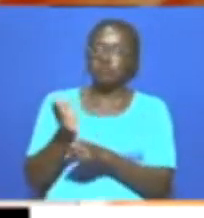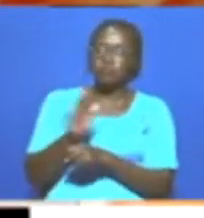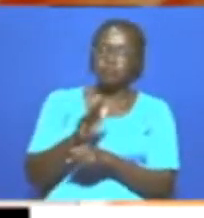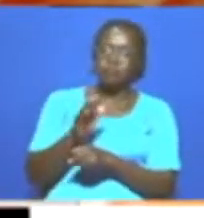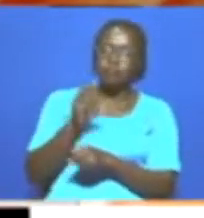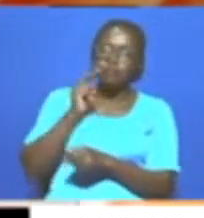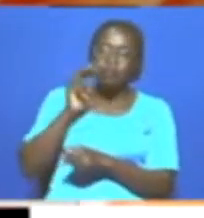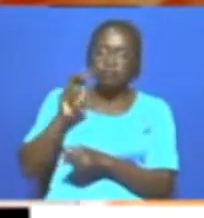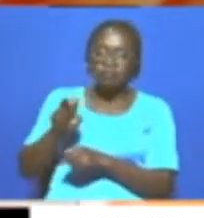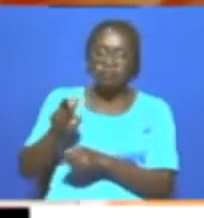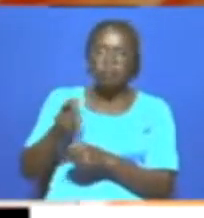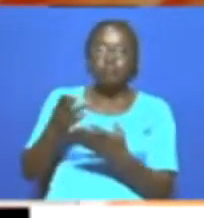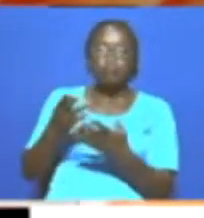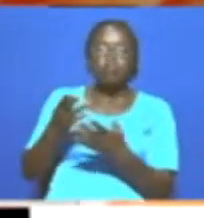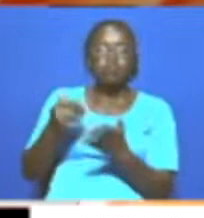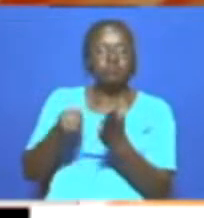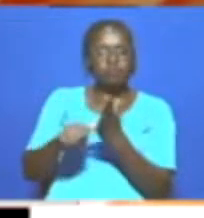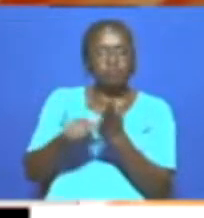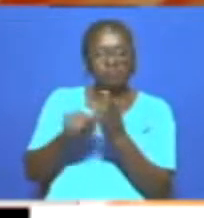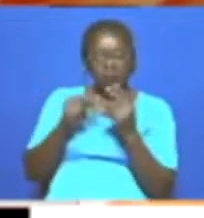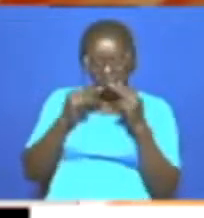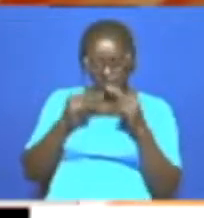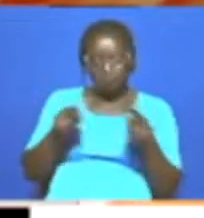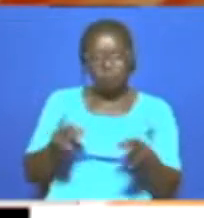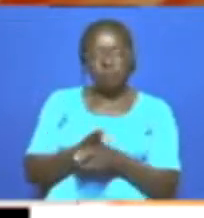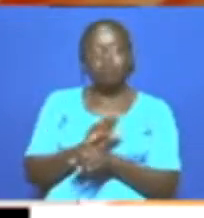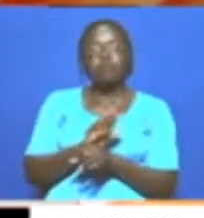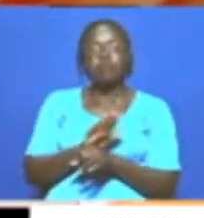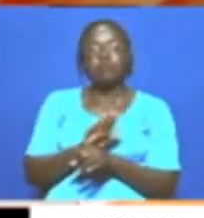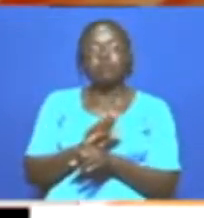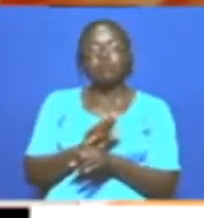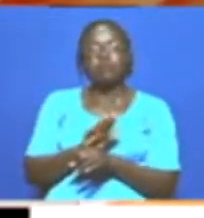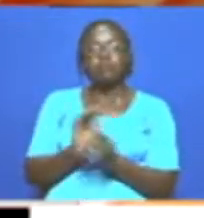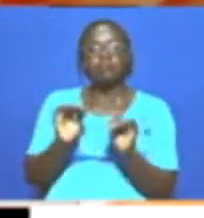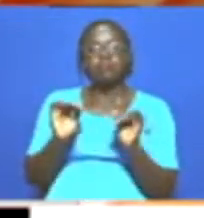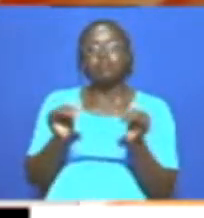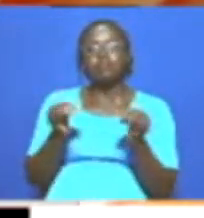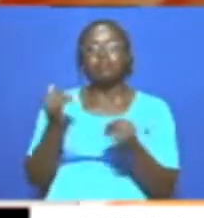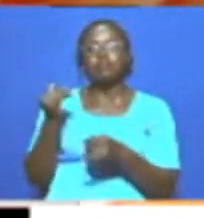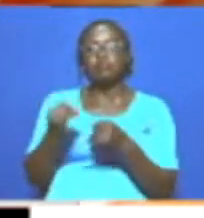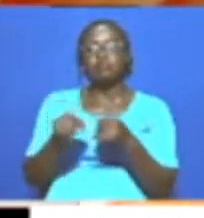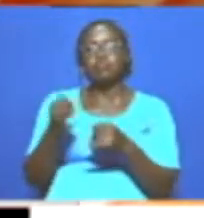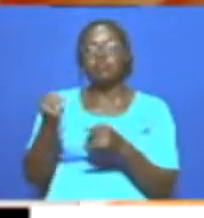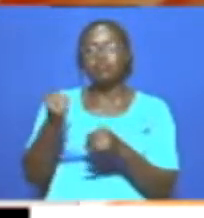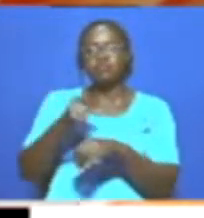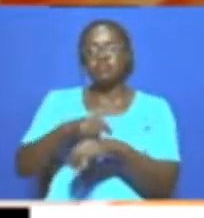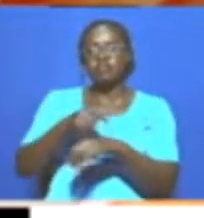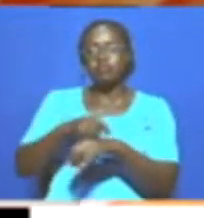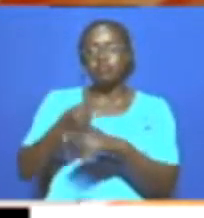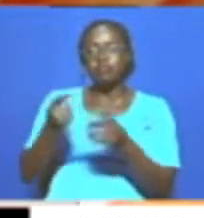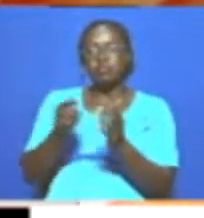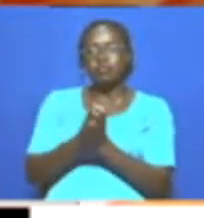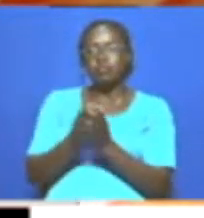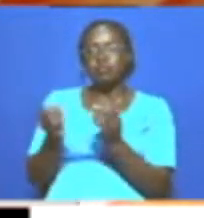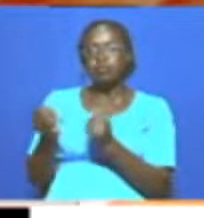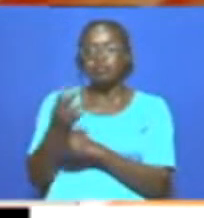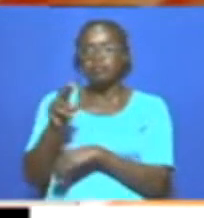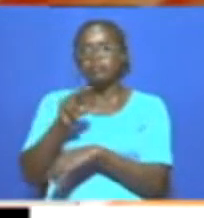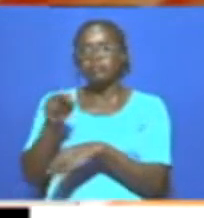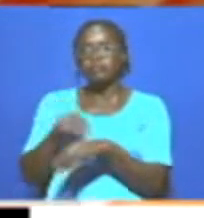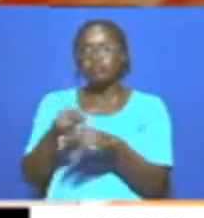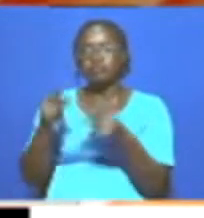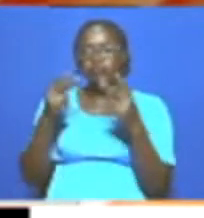by peaceful means. Speaking during a press conference after the closing of the fifth session of the 13th National